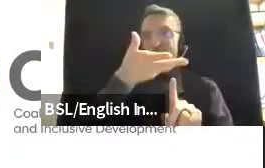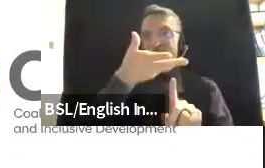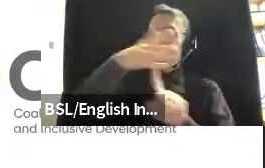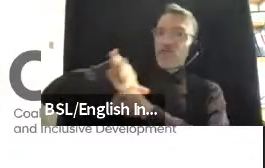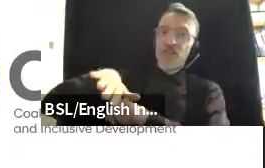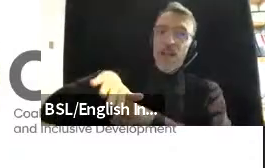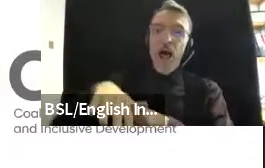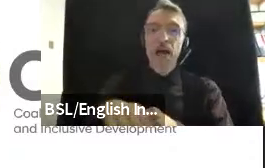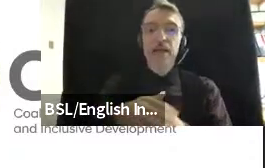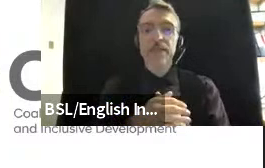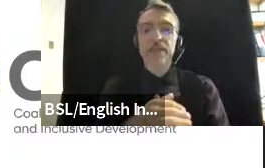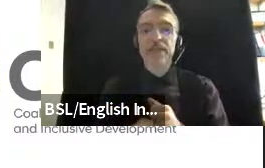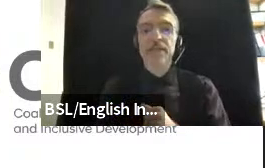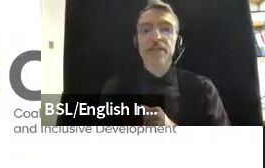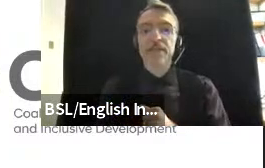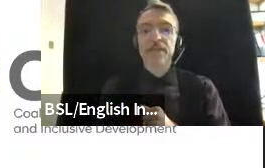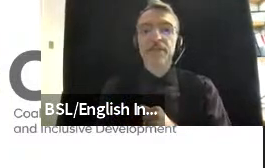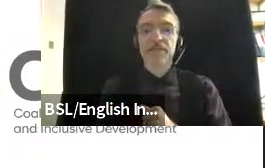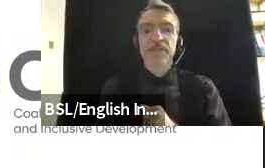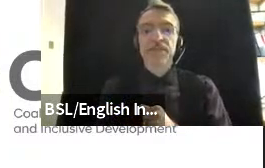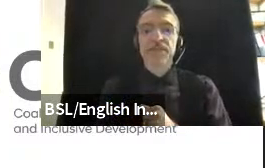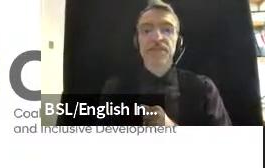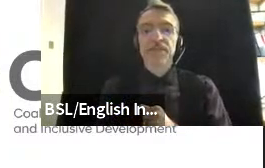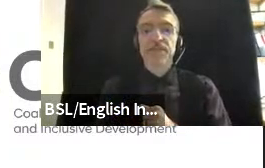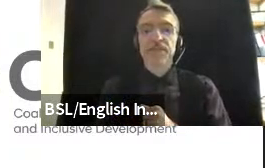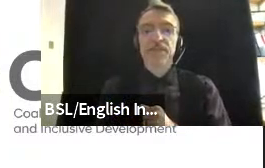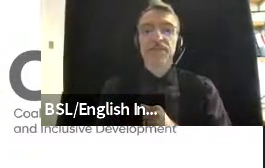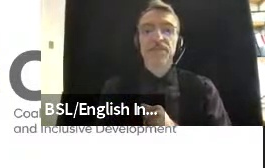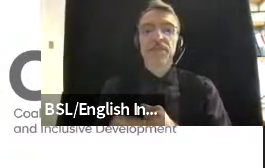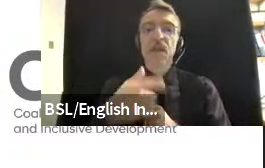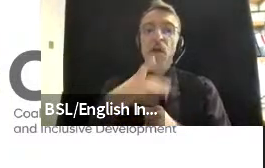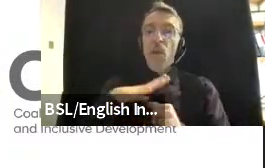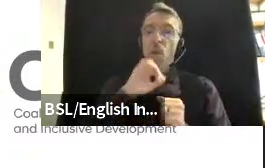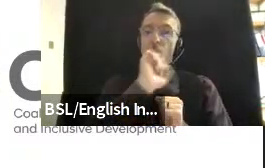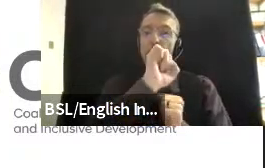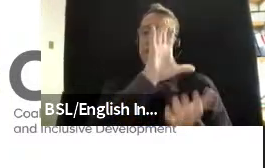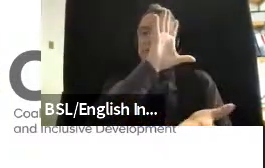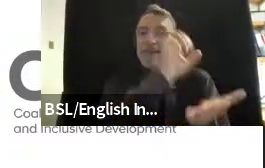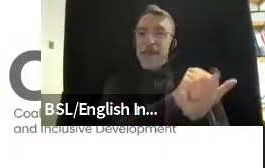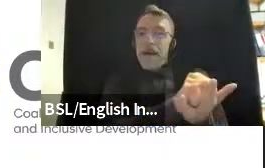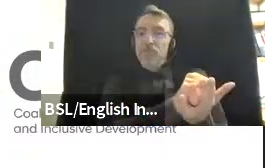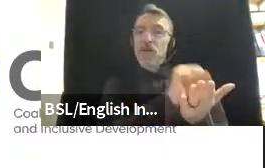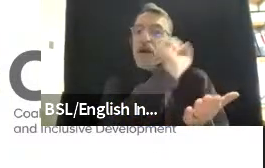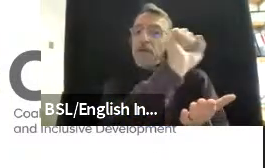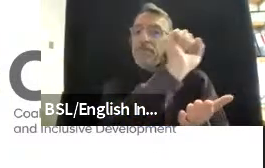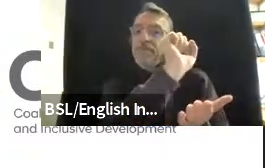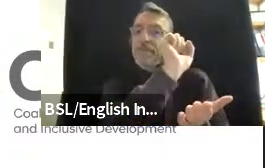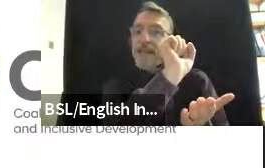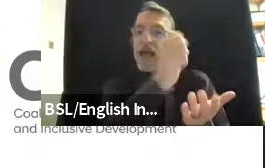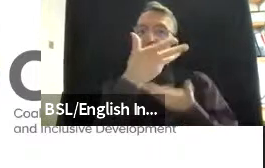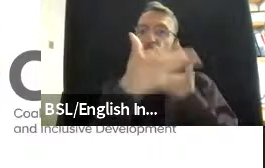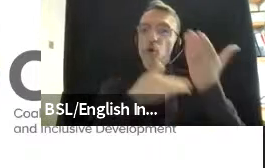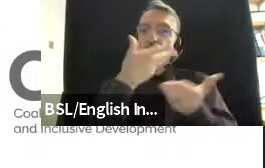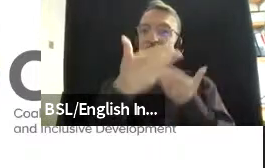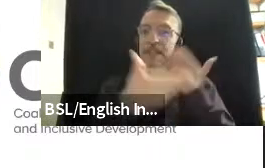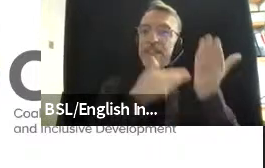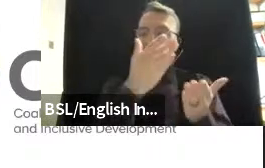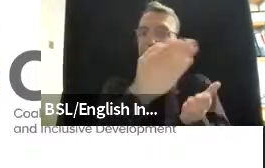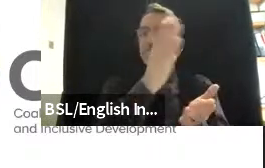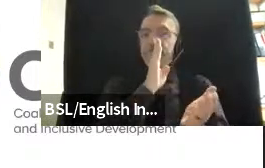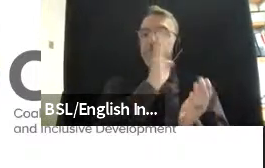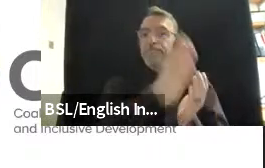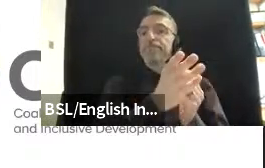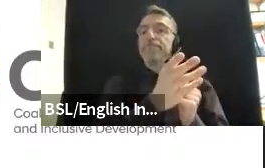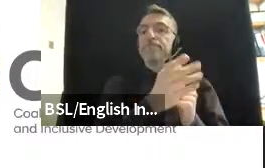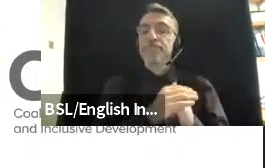make sure that we captured their voice as detailedly as we could. So we interviewed,